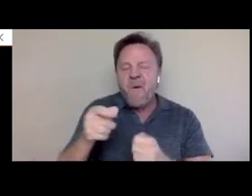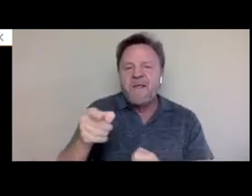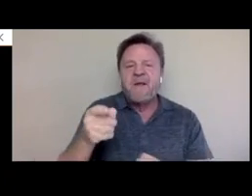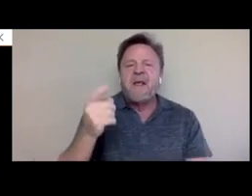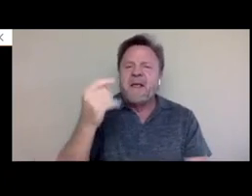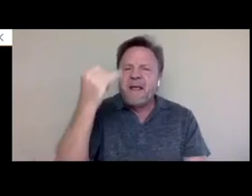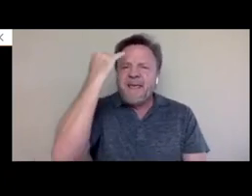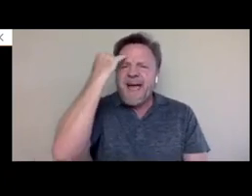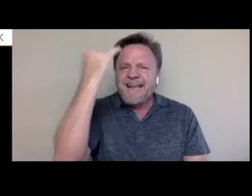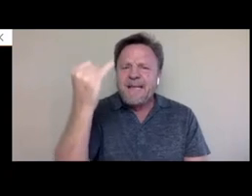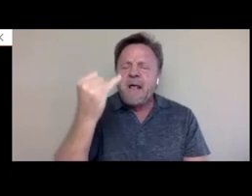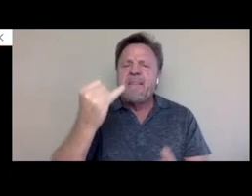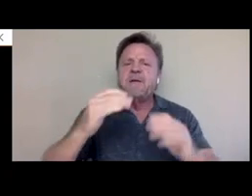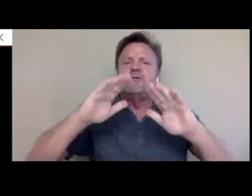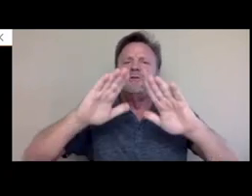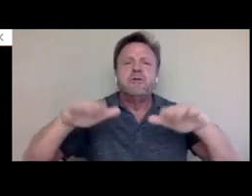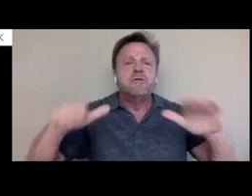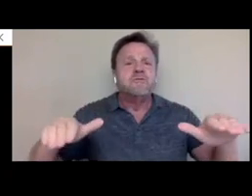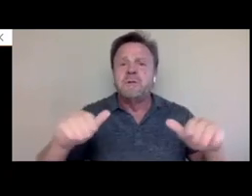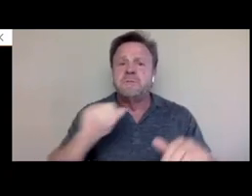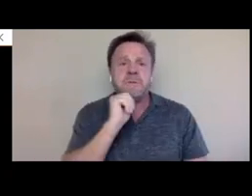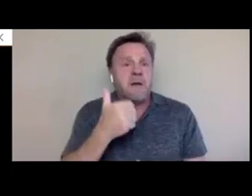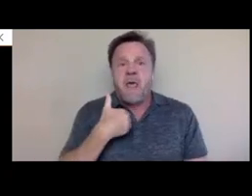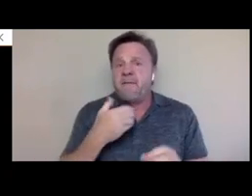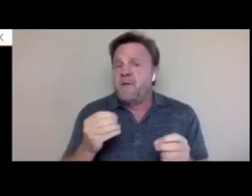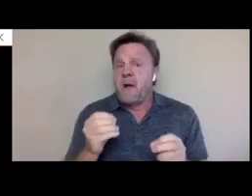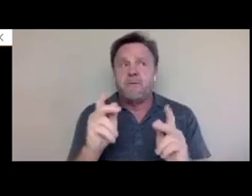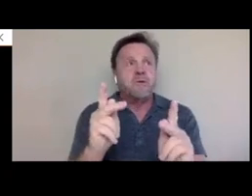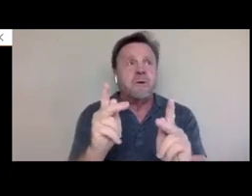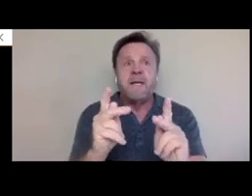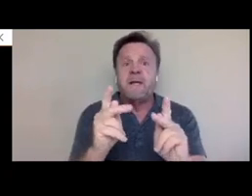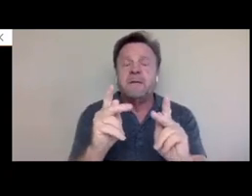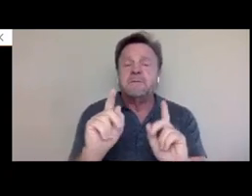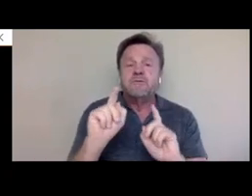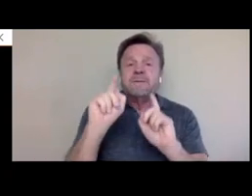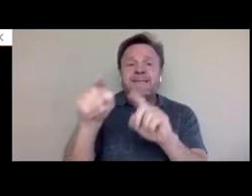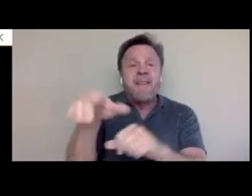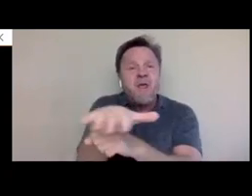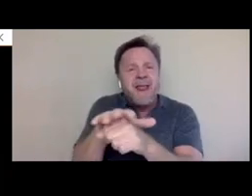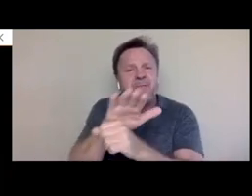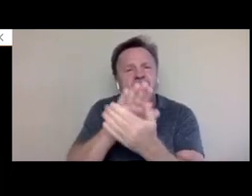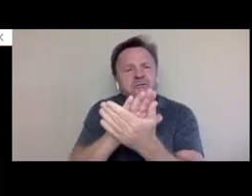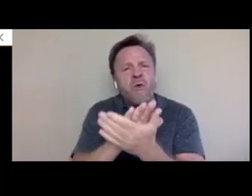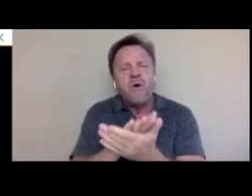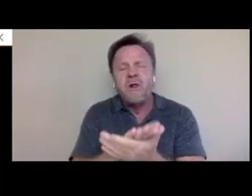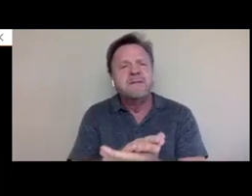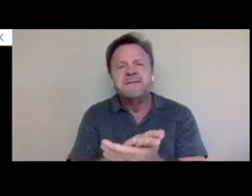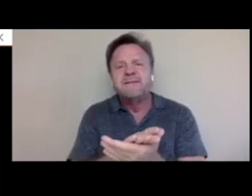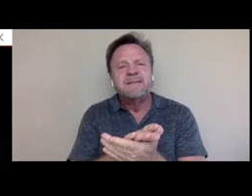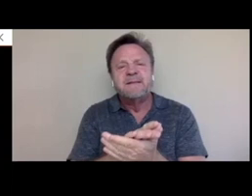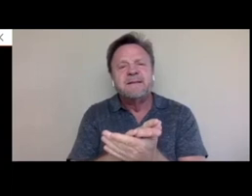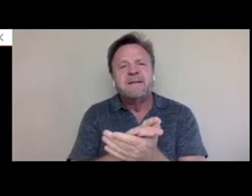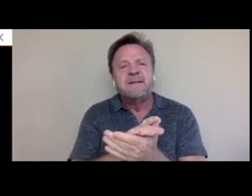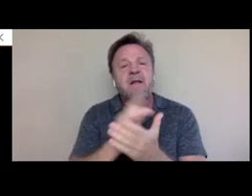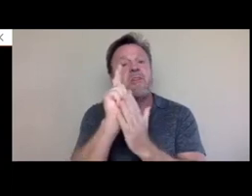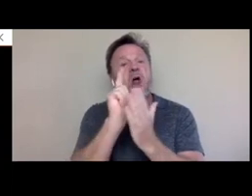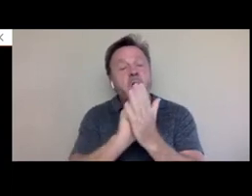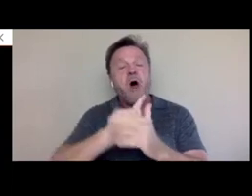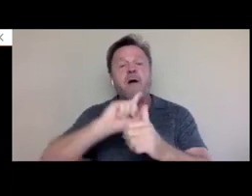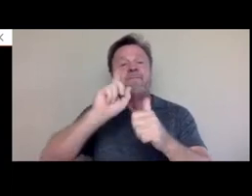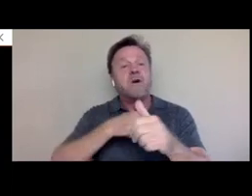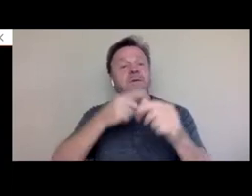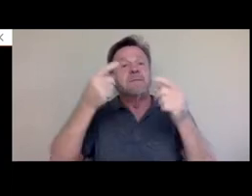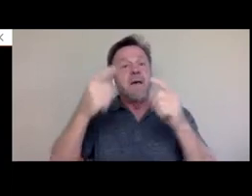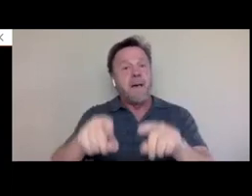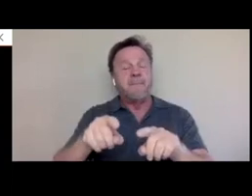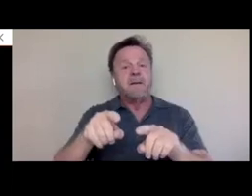that children didn't have the opportunity even to attend their neighborhood schools. The law first came into being in